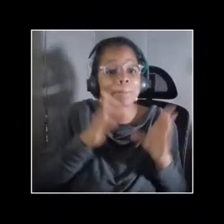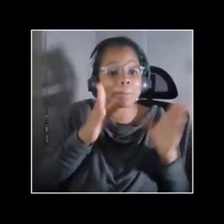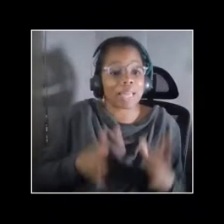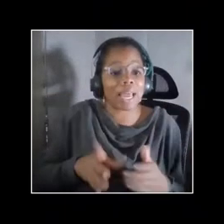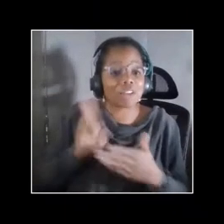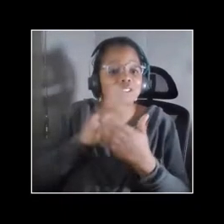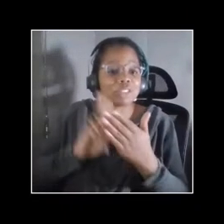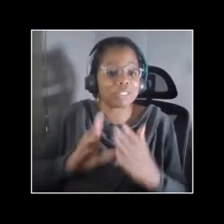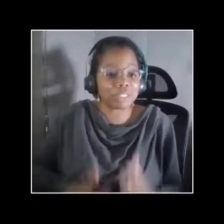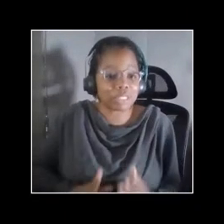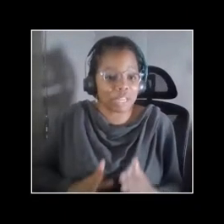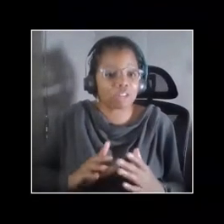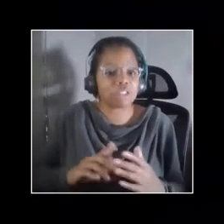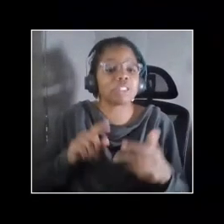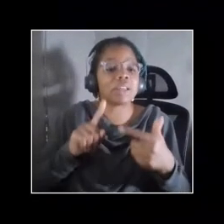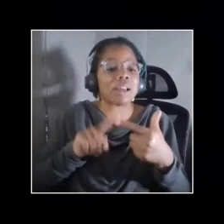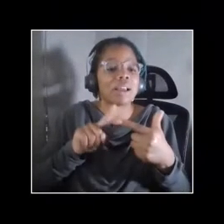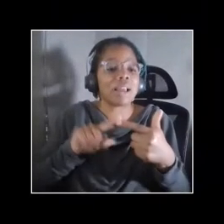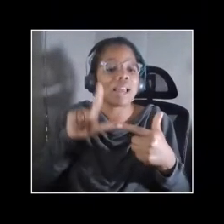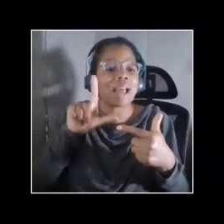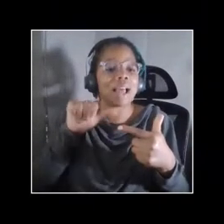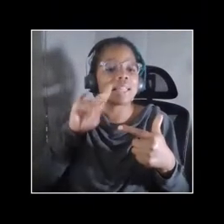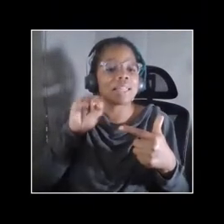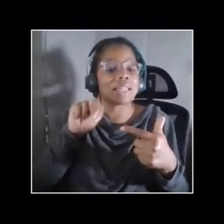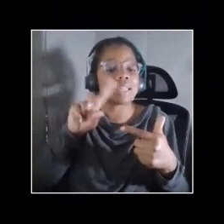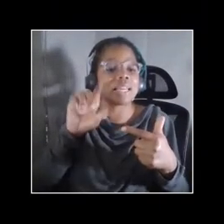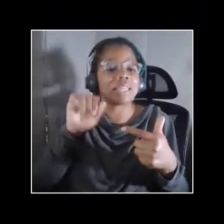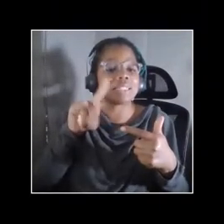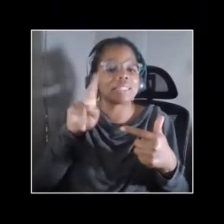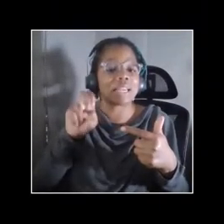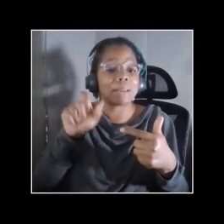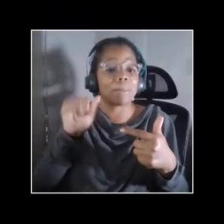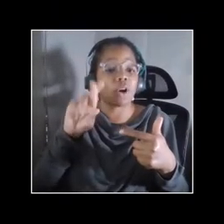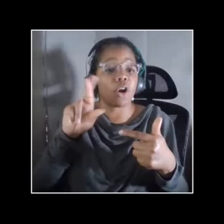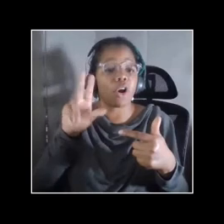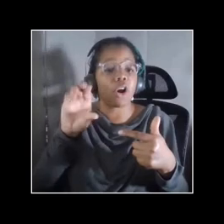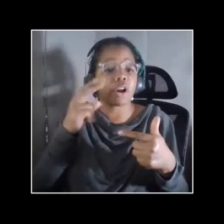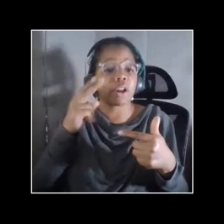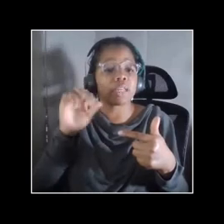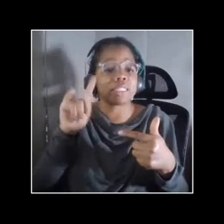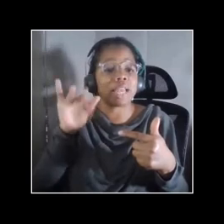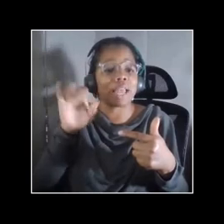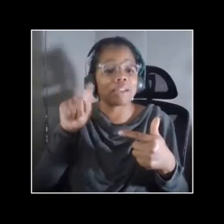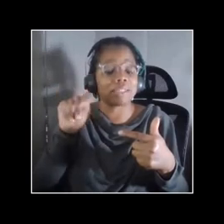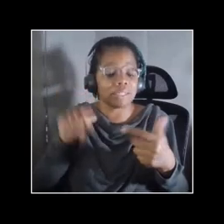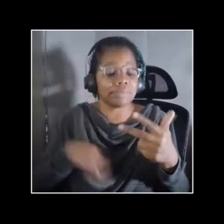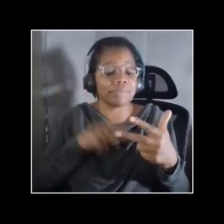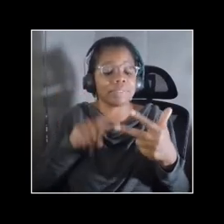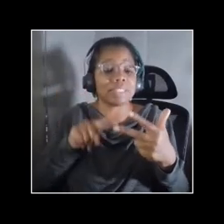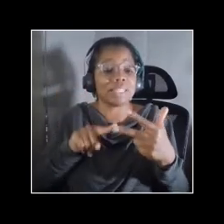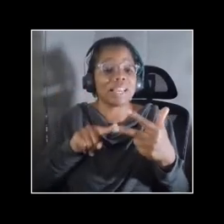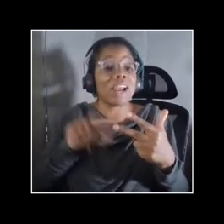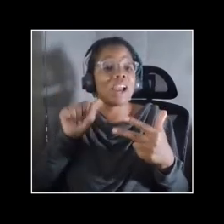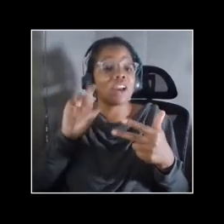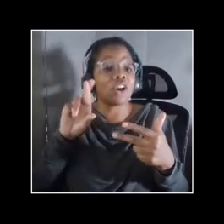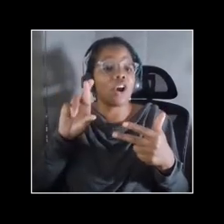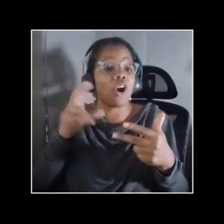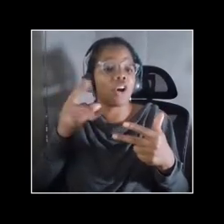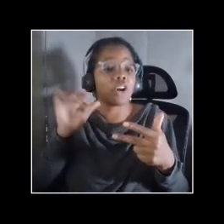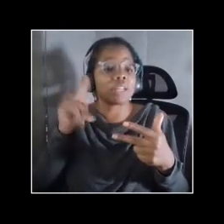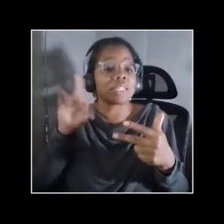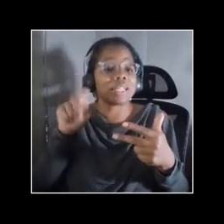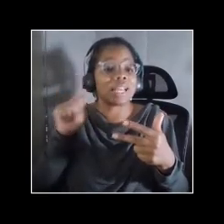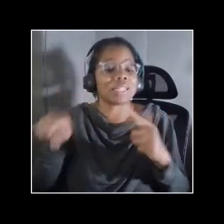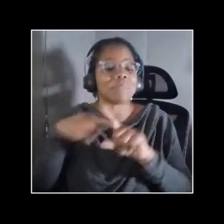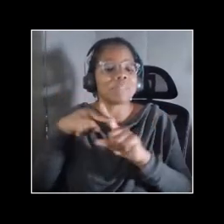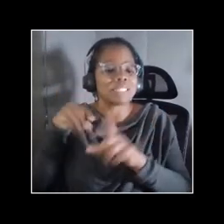landscape architects, engineers, and then architects and interior designers. We are across the world, like I said,